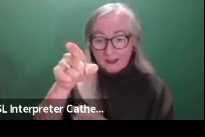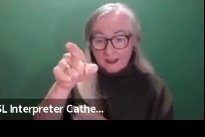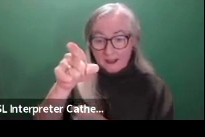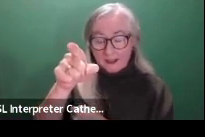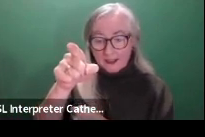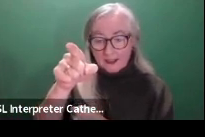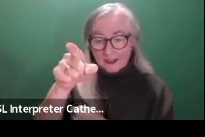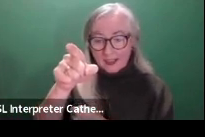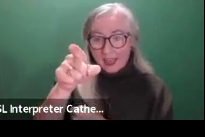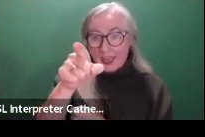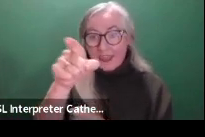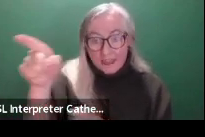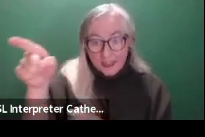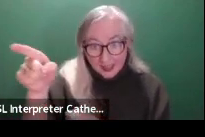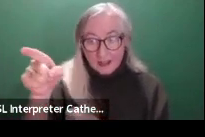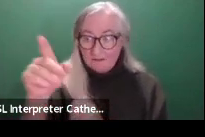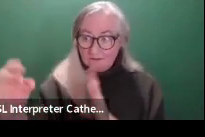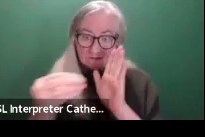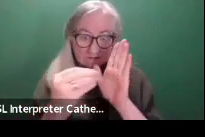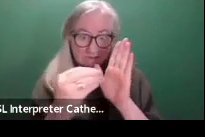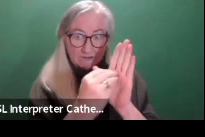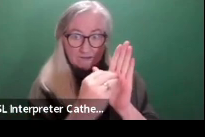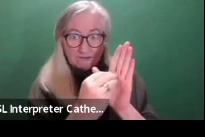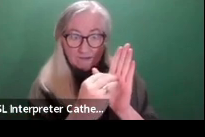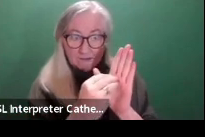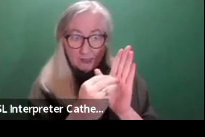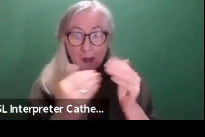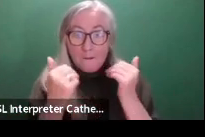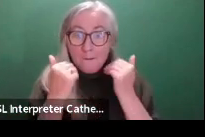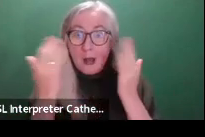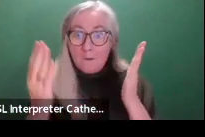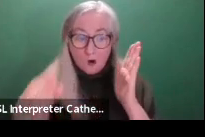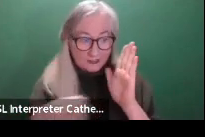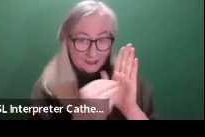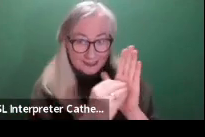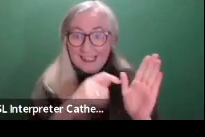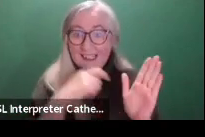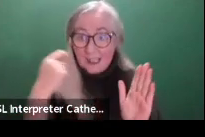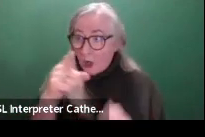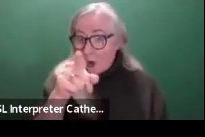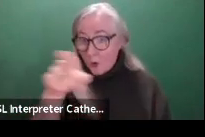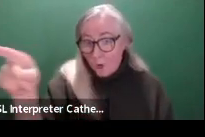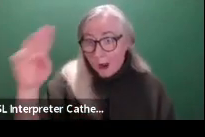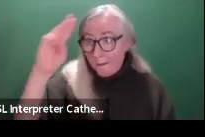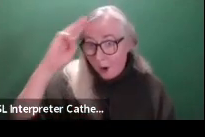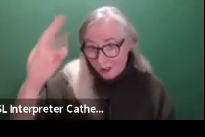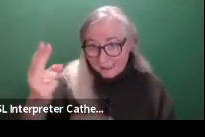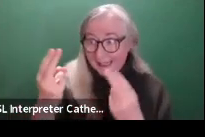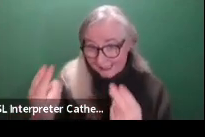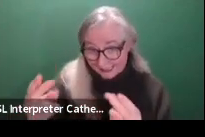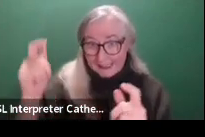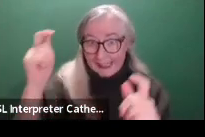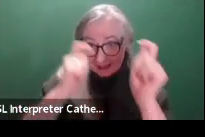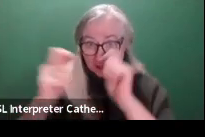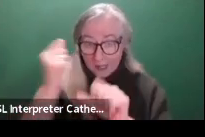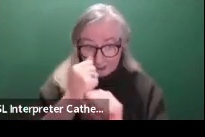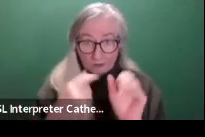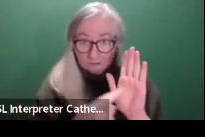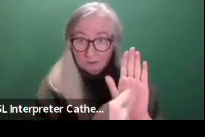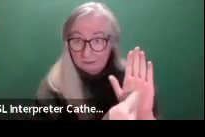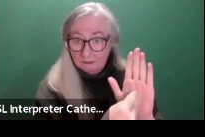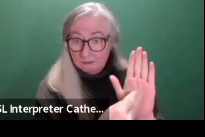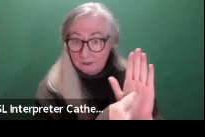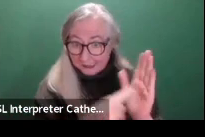really sort of putting menopause on the map and saying that employers need to be thinking about this. If